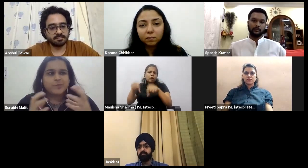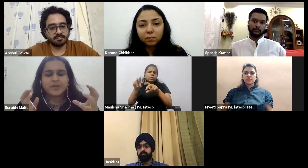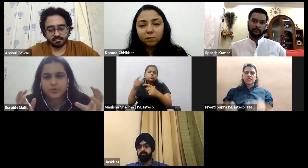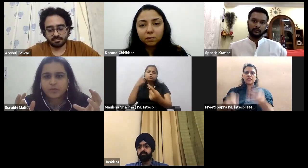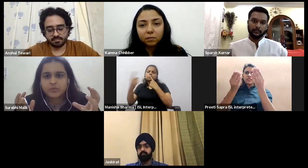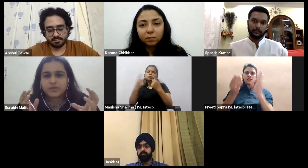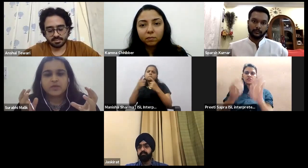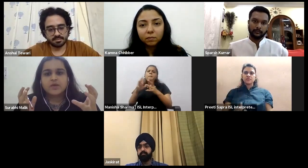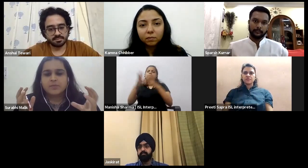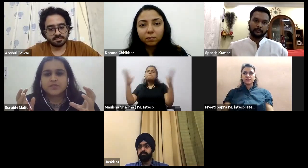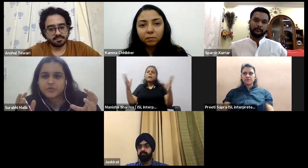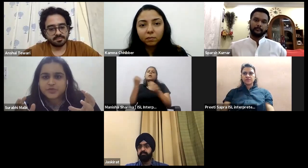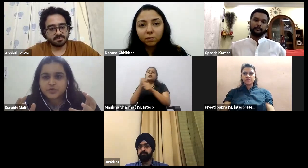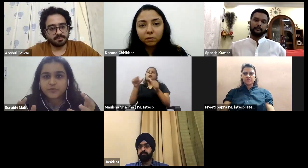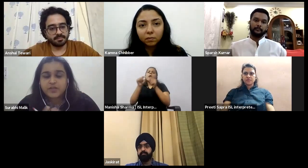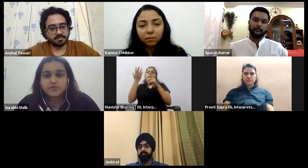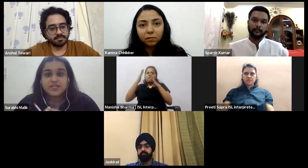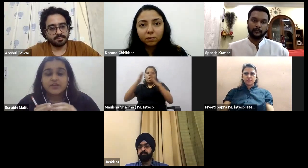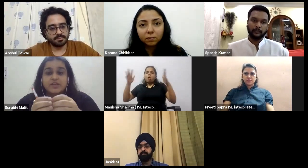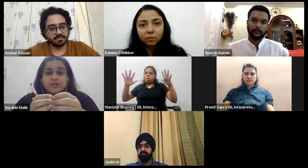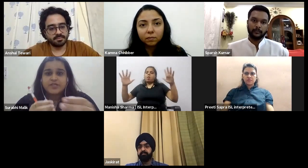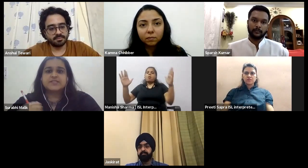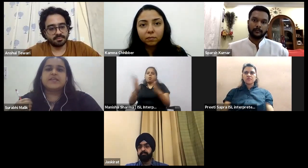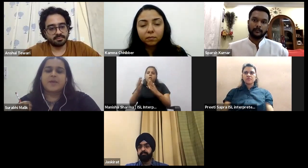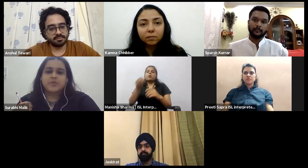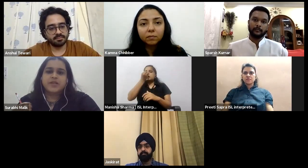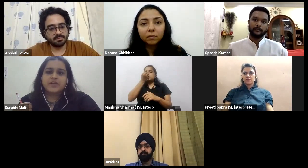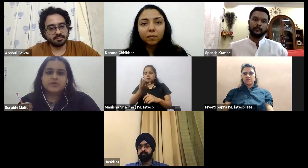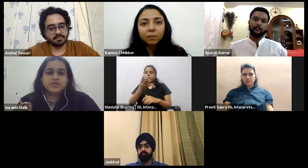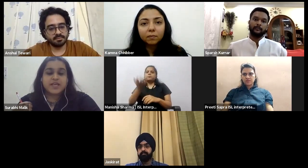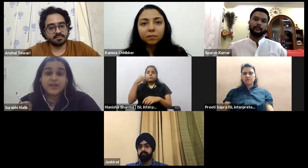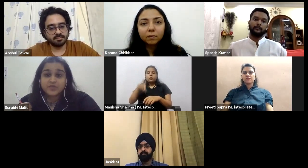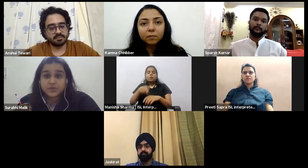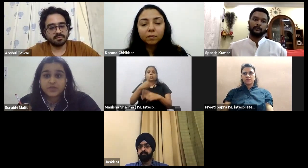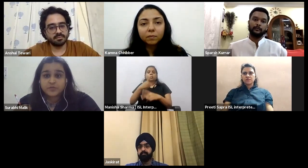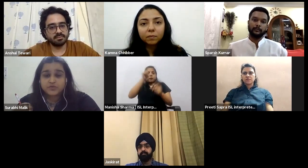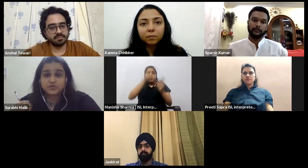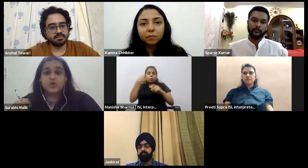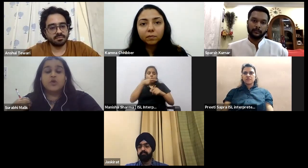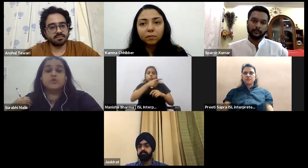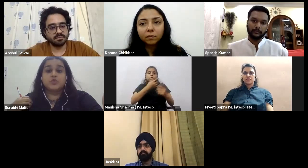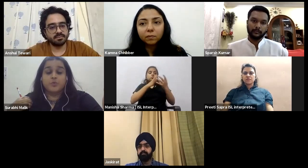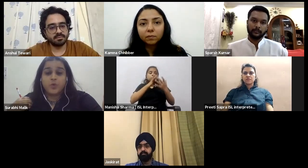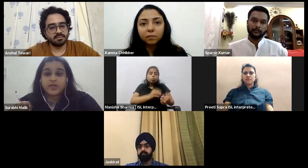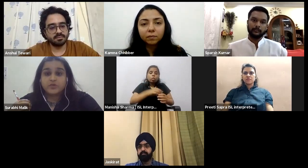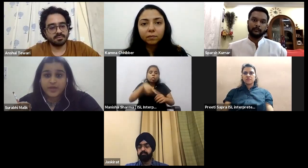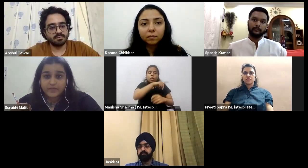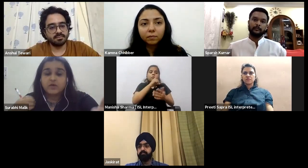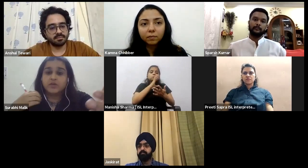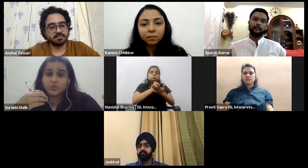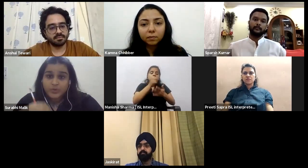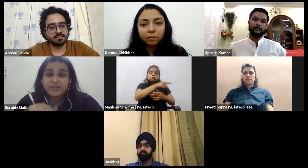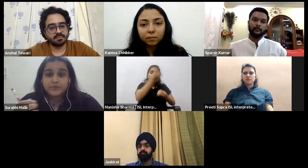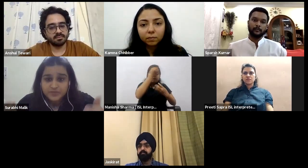The big problem with misinformation or fake news is that increases the gap between end users and trustworthy information. So working